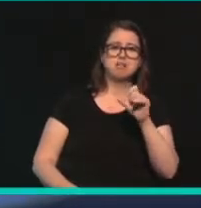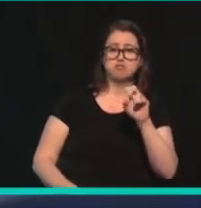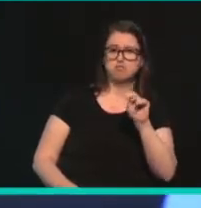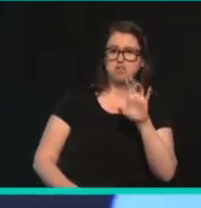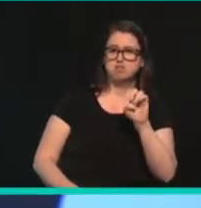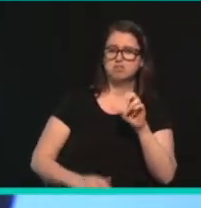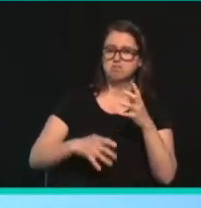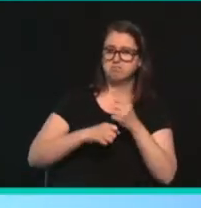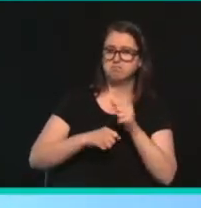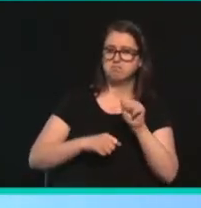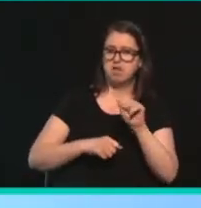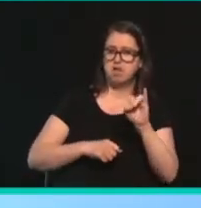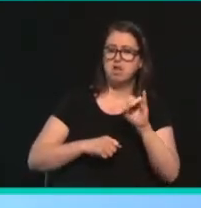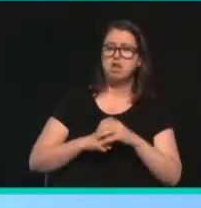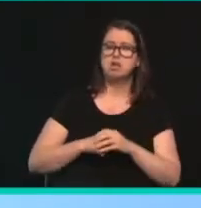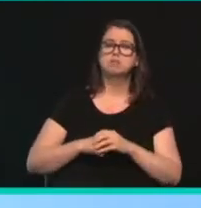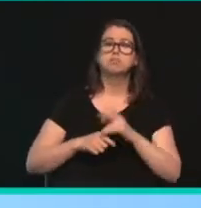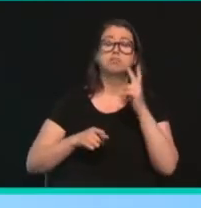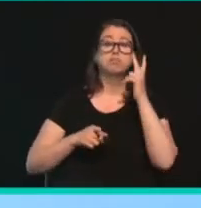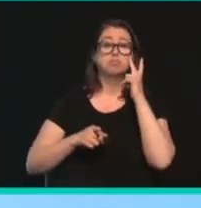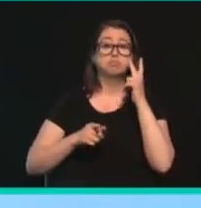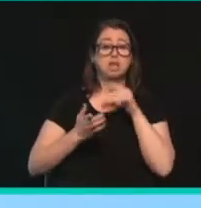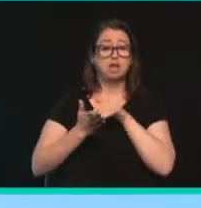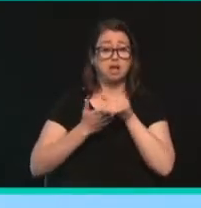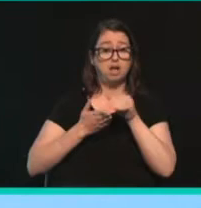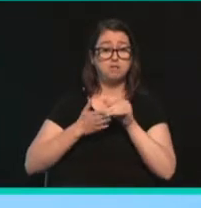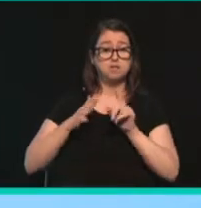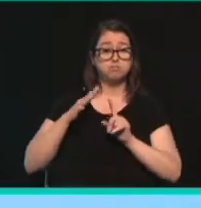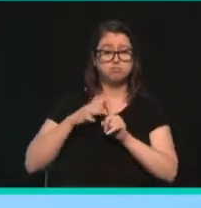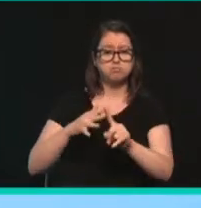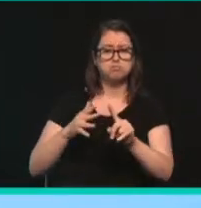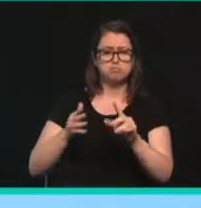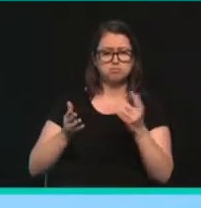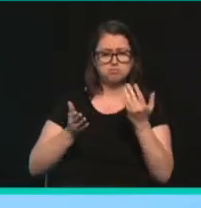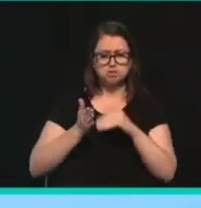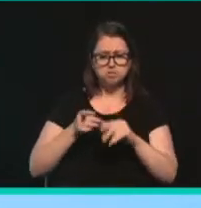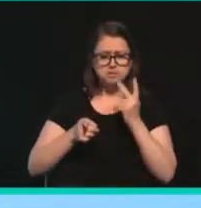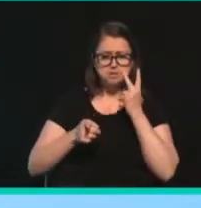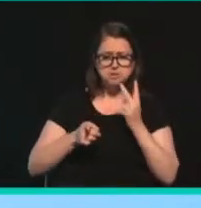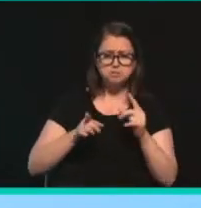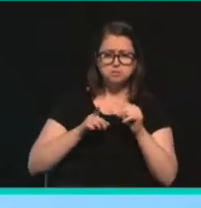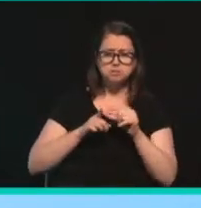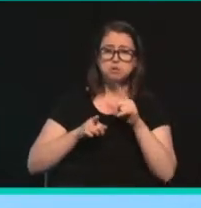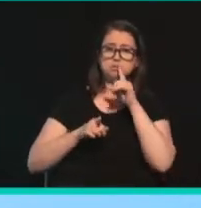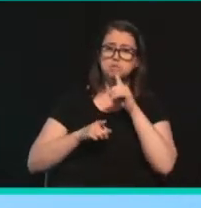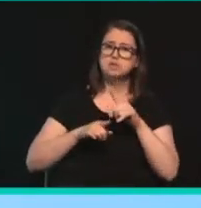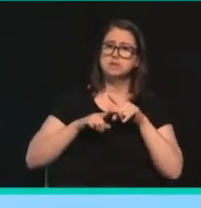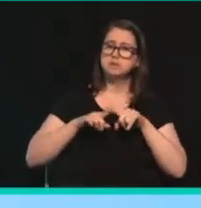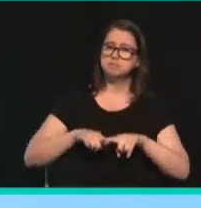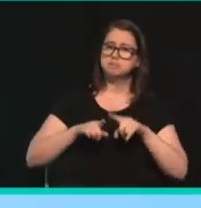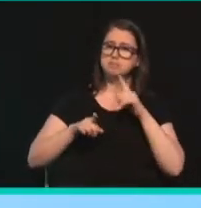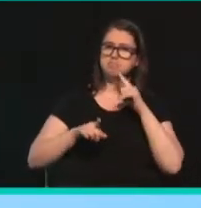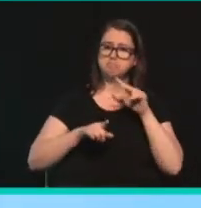At hyperspeed, the artificial intelligence is rewiring our modern conception of